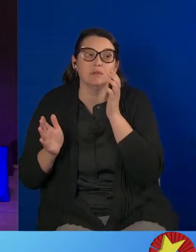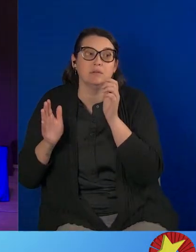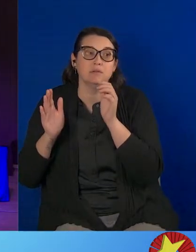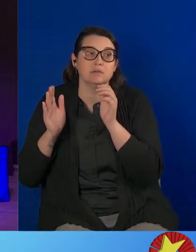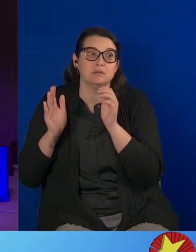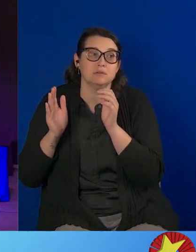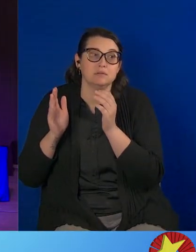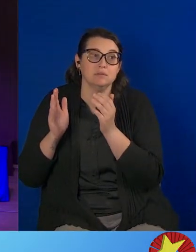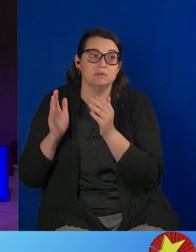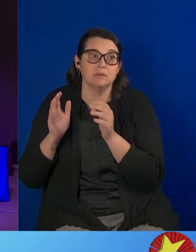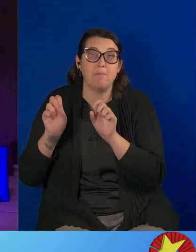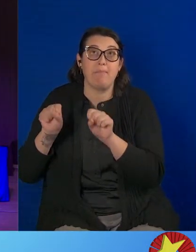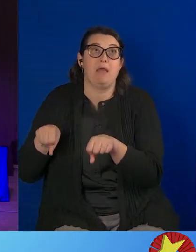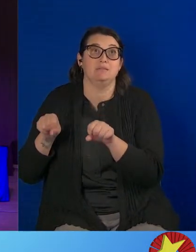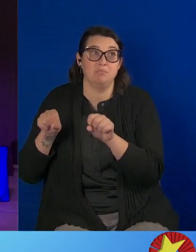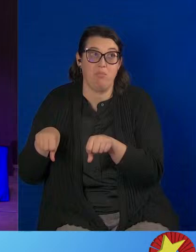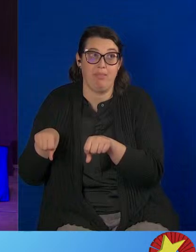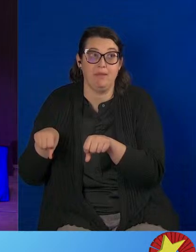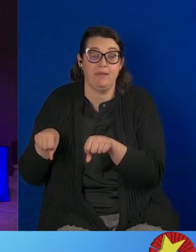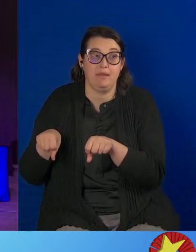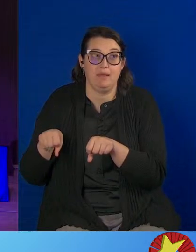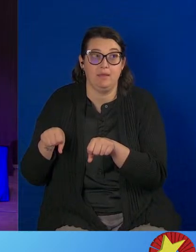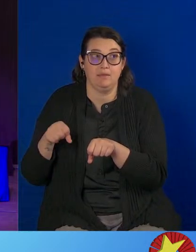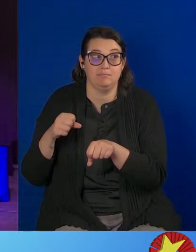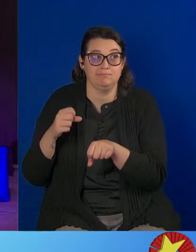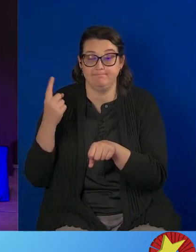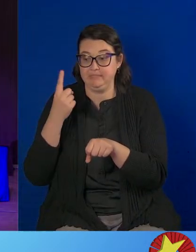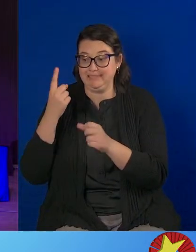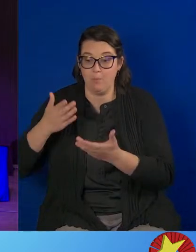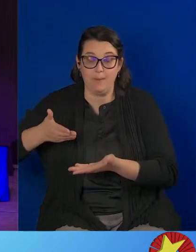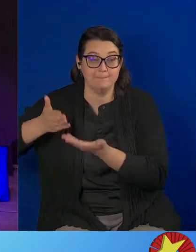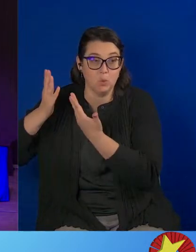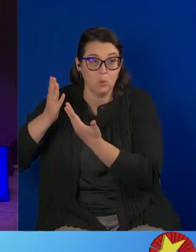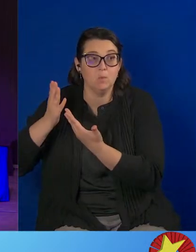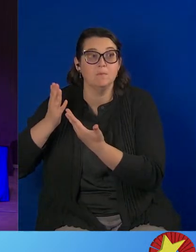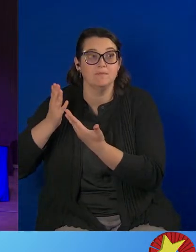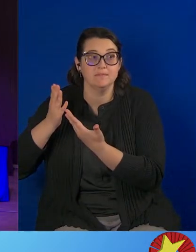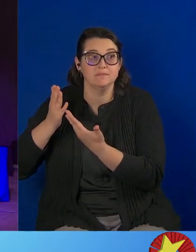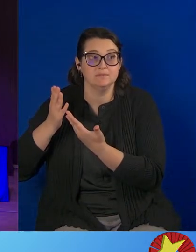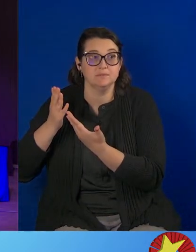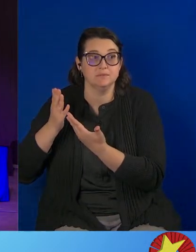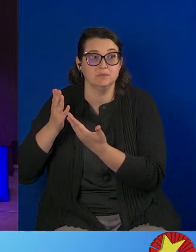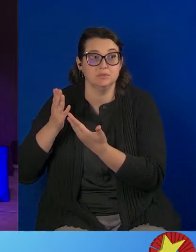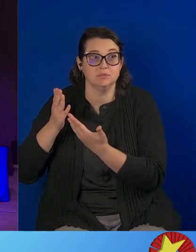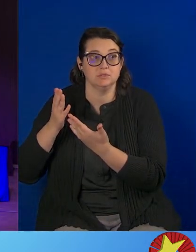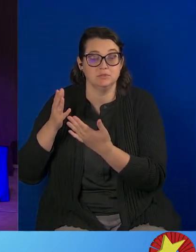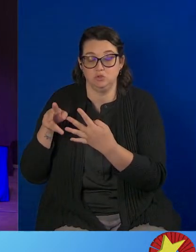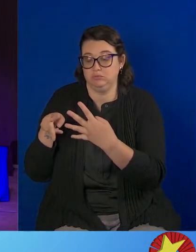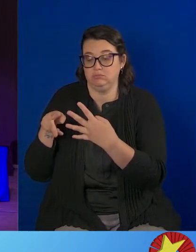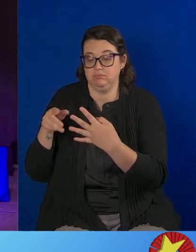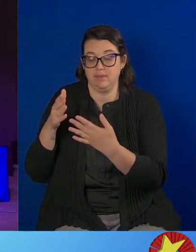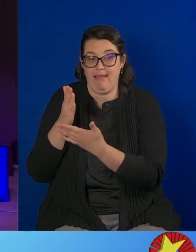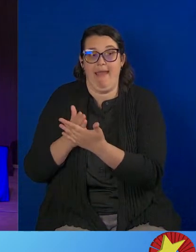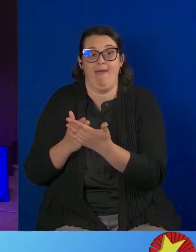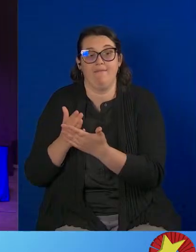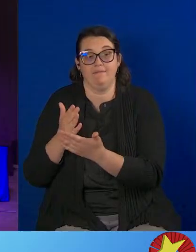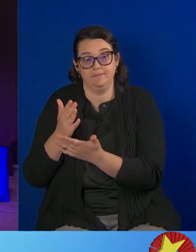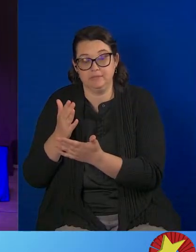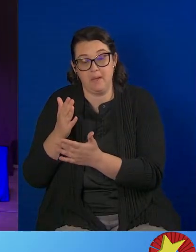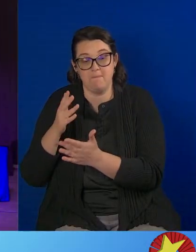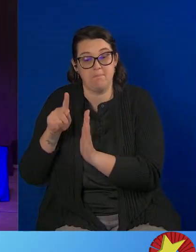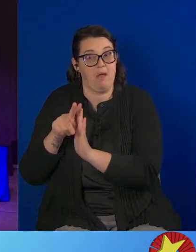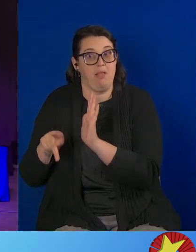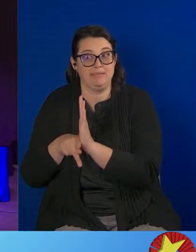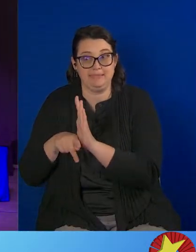there is the possibility of making a motion to send some policies back for a second read